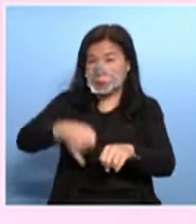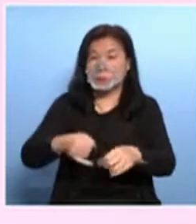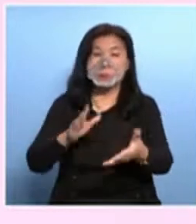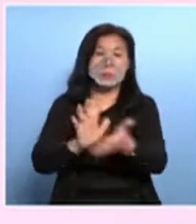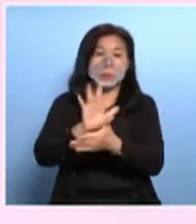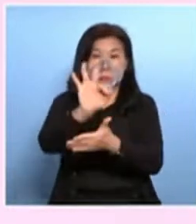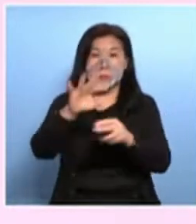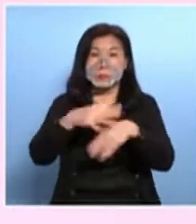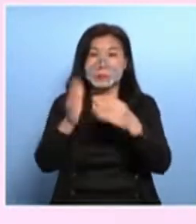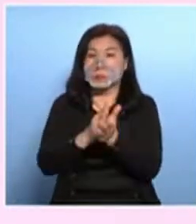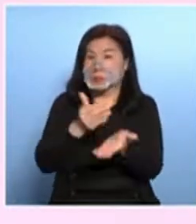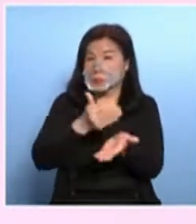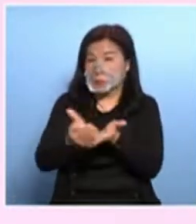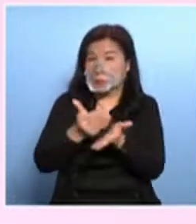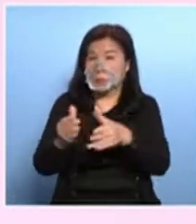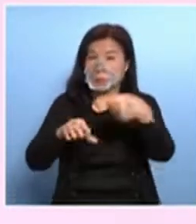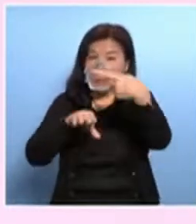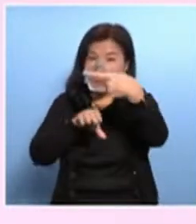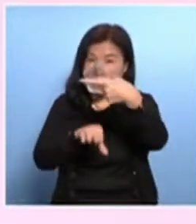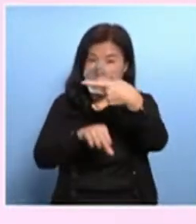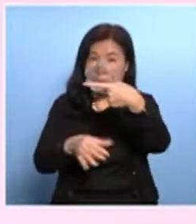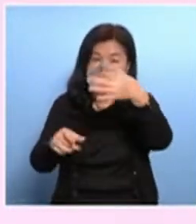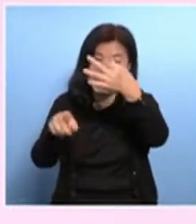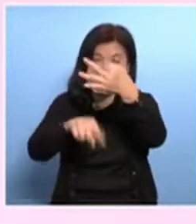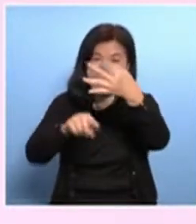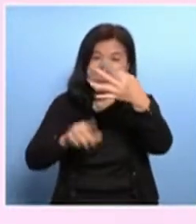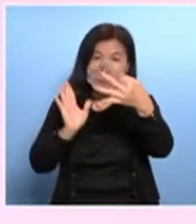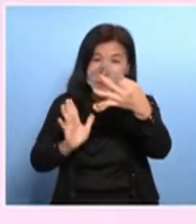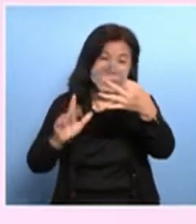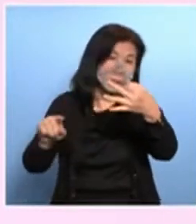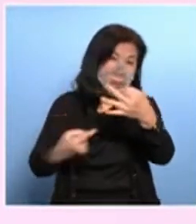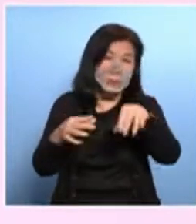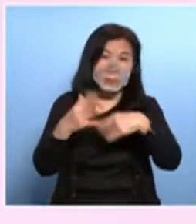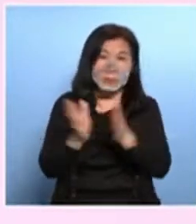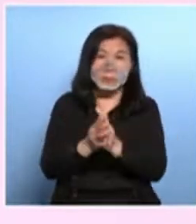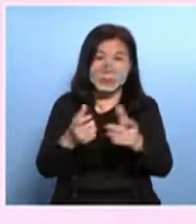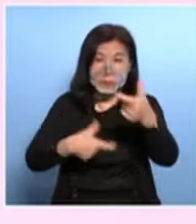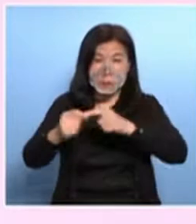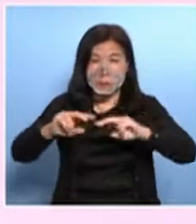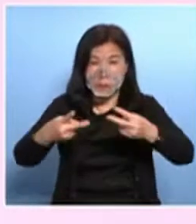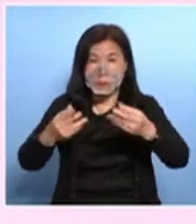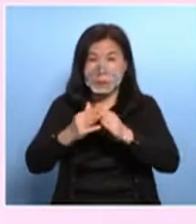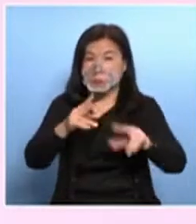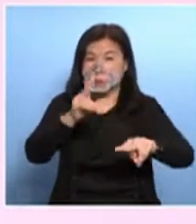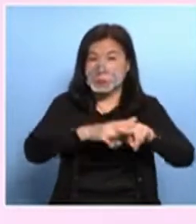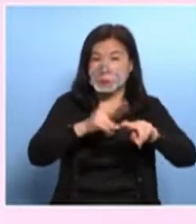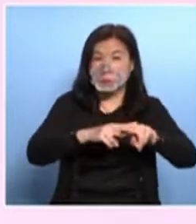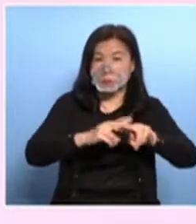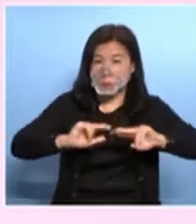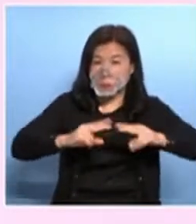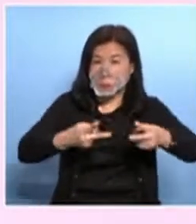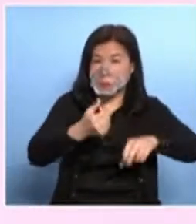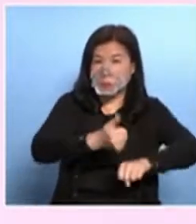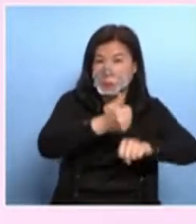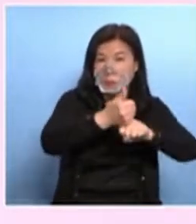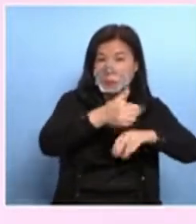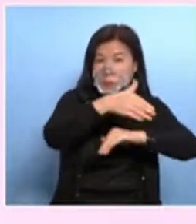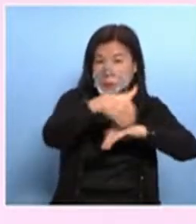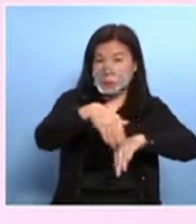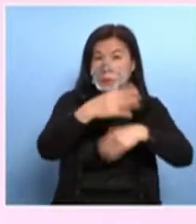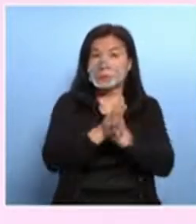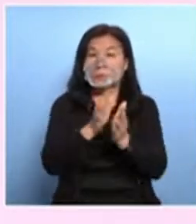overall development of our country and seizing the opportunities there, I will allocate a total funding of $135 million to the TDC over the next 3